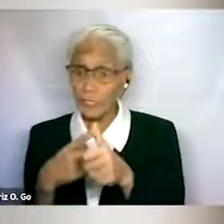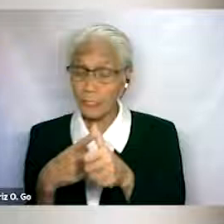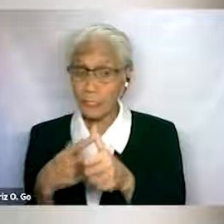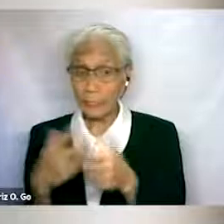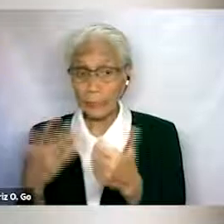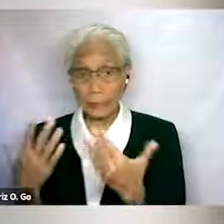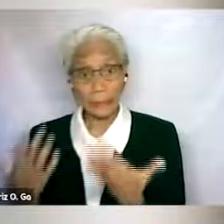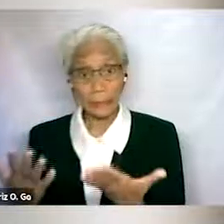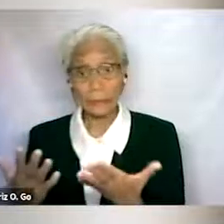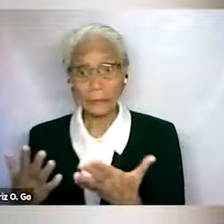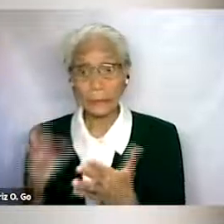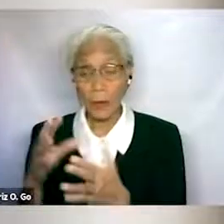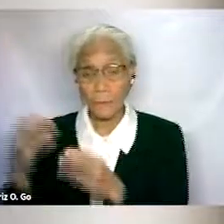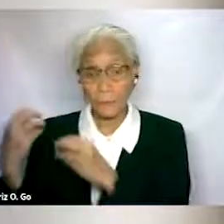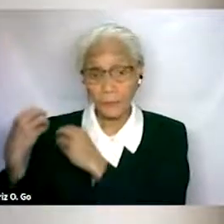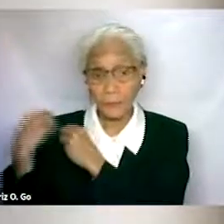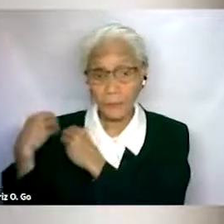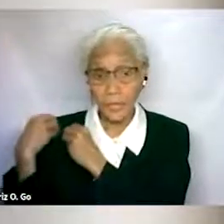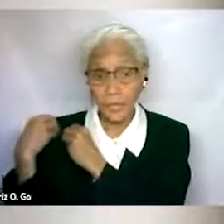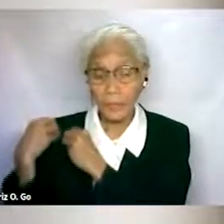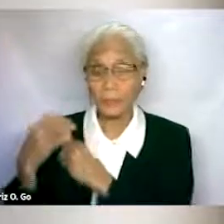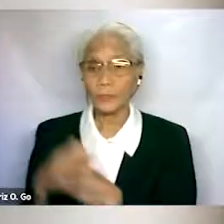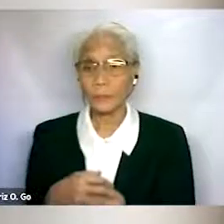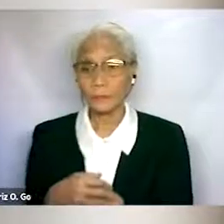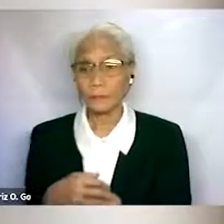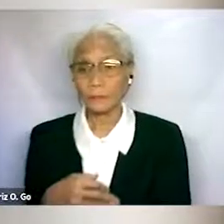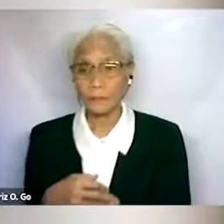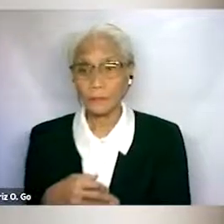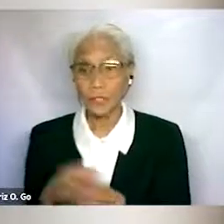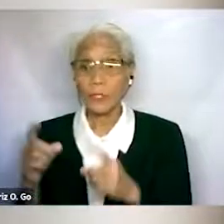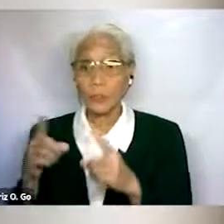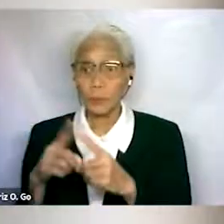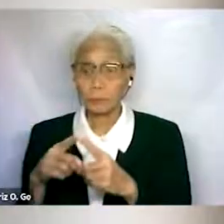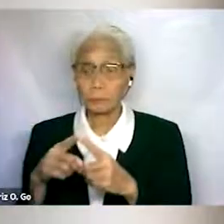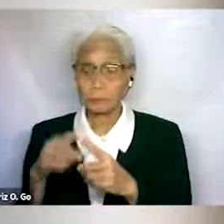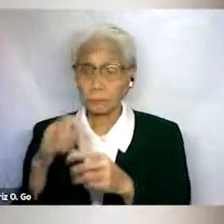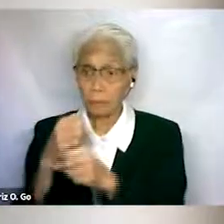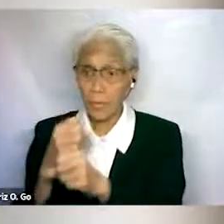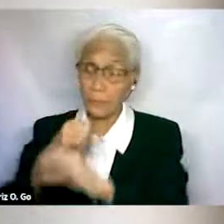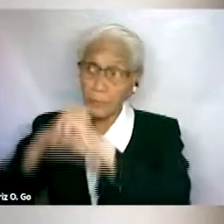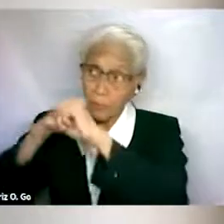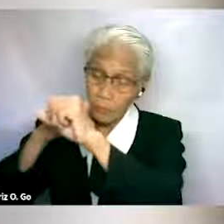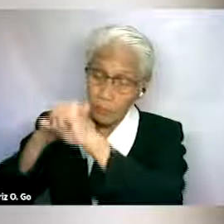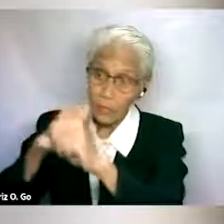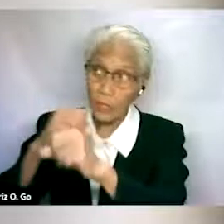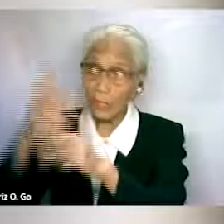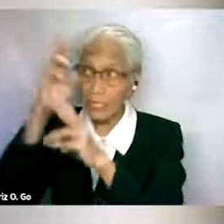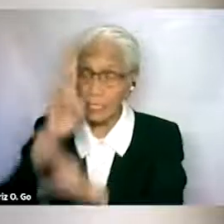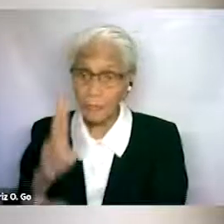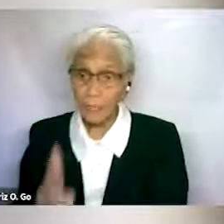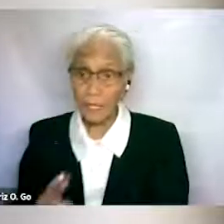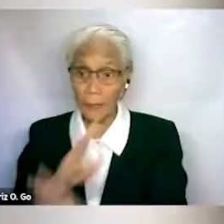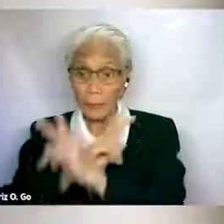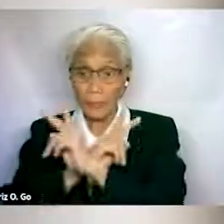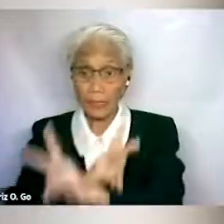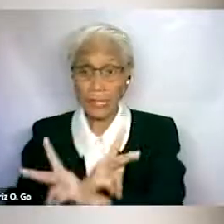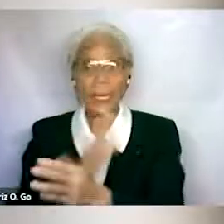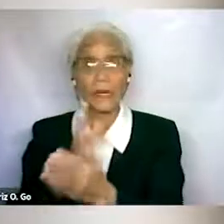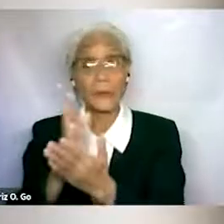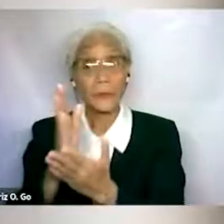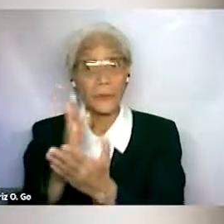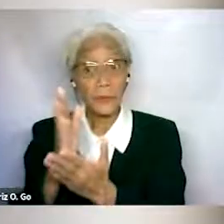of intersectionality in CEDAW, and I'll explain it later. In the work of the CEDAW committee, particularly through its